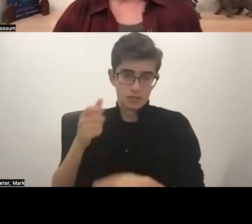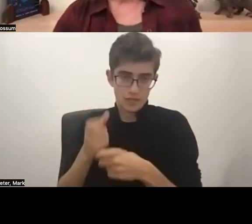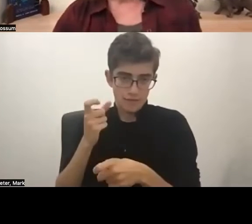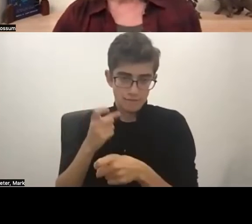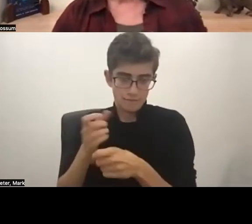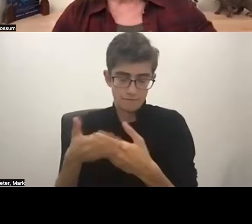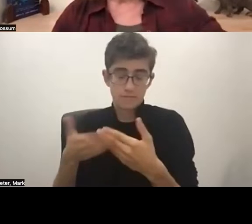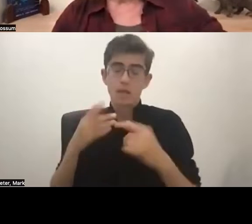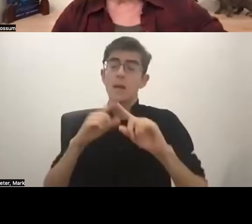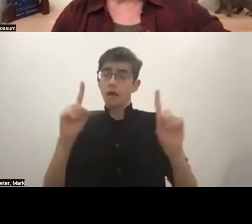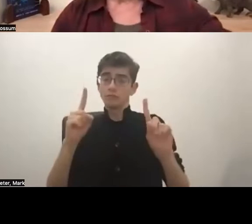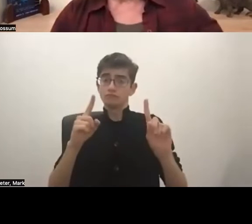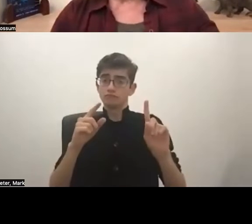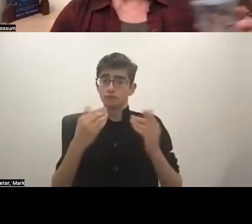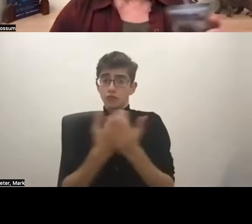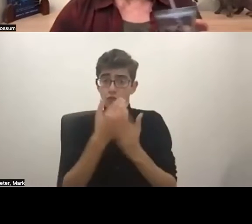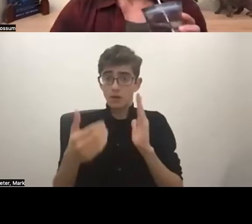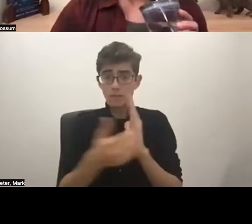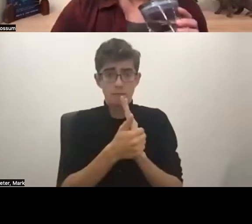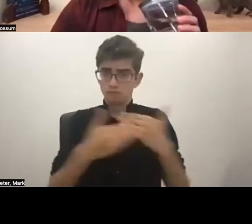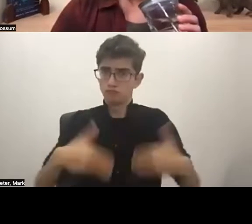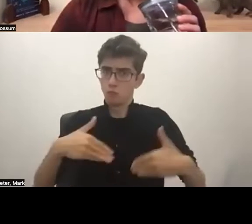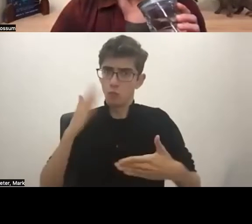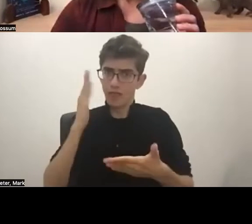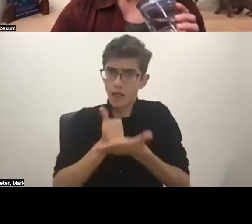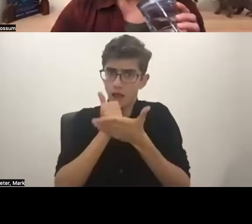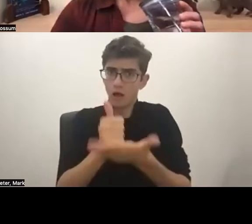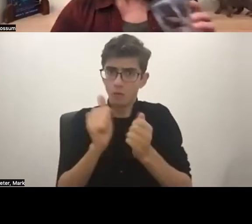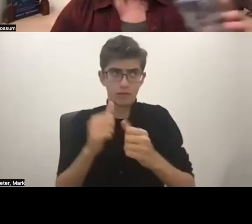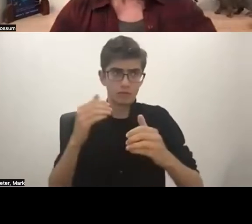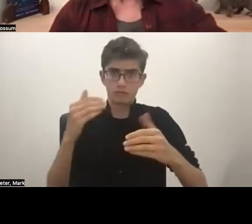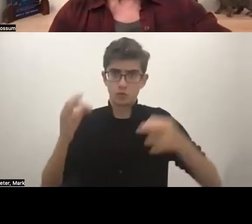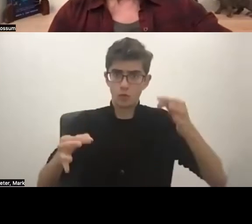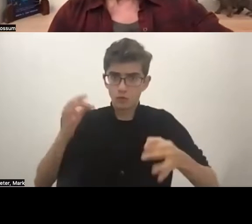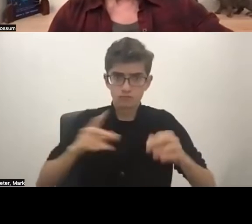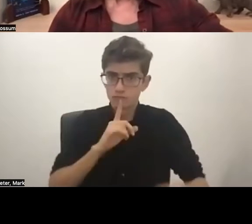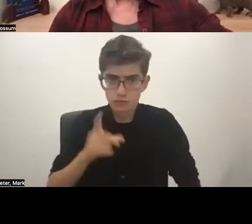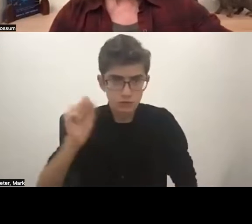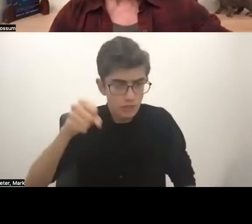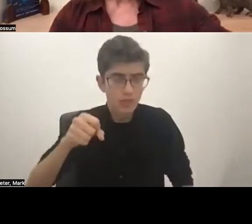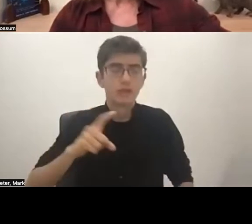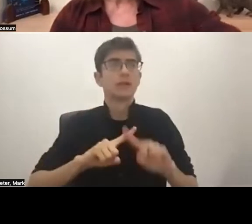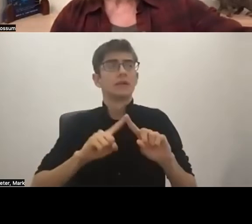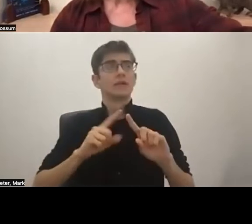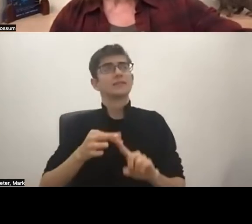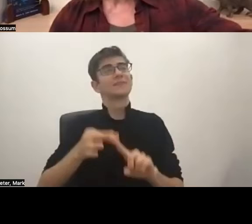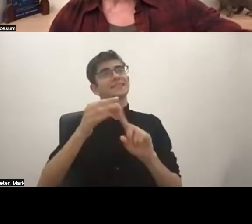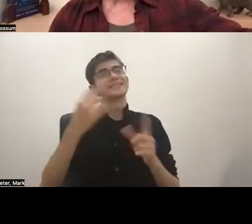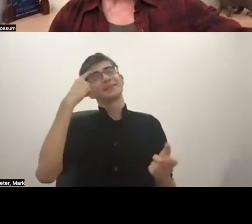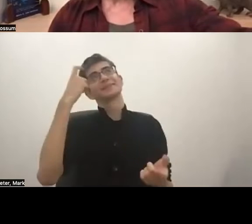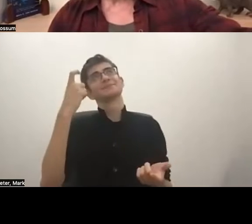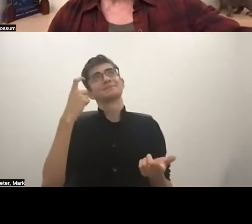litigation, all of those caveats outlined. In particular, basically,